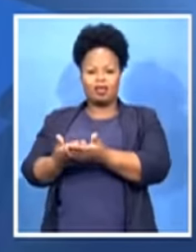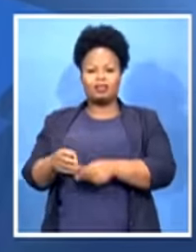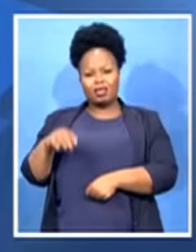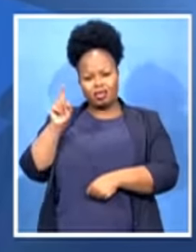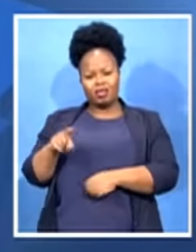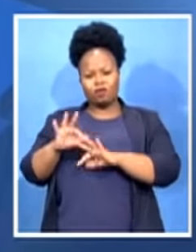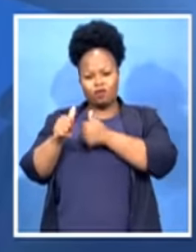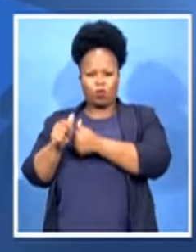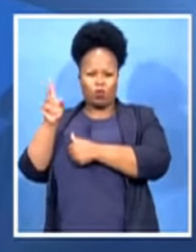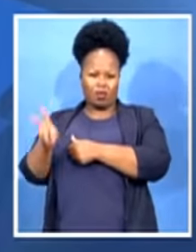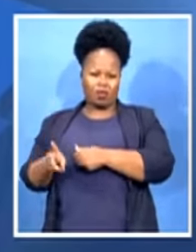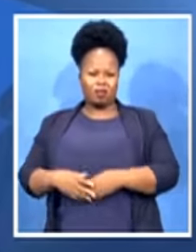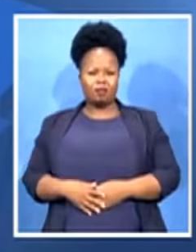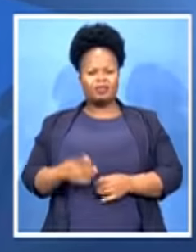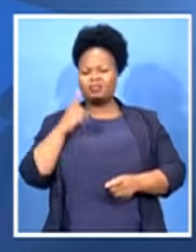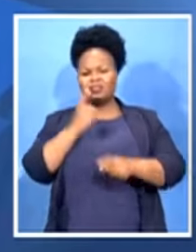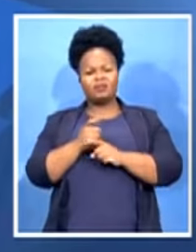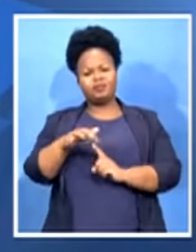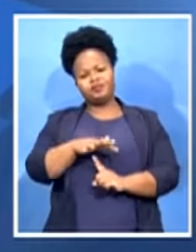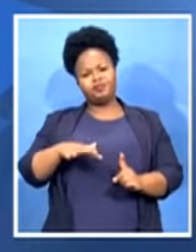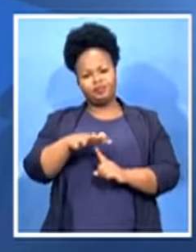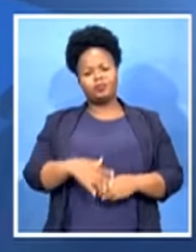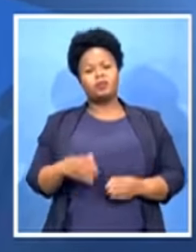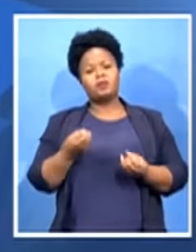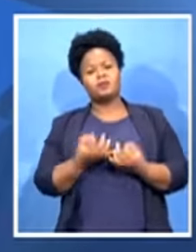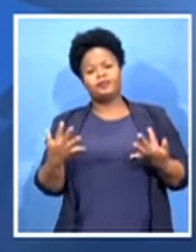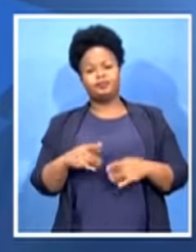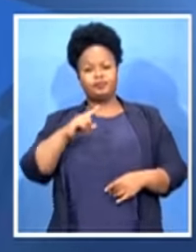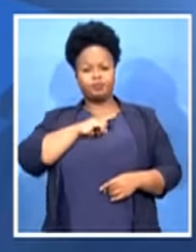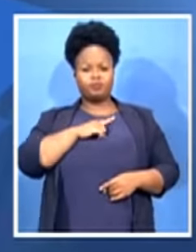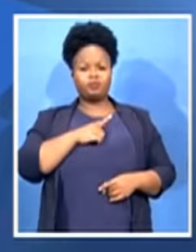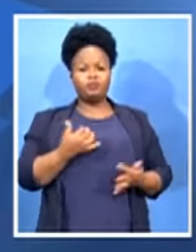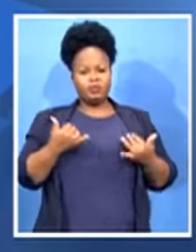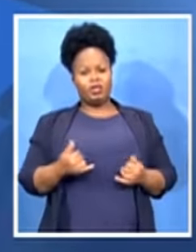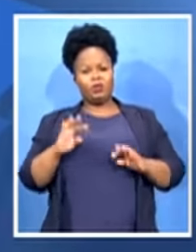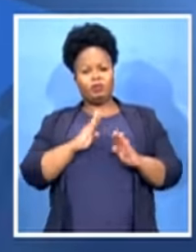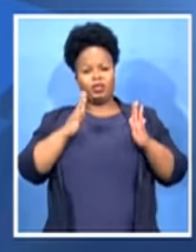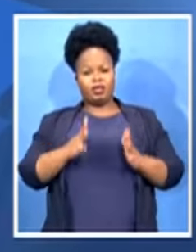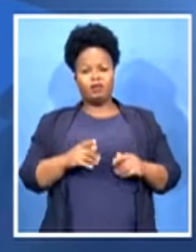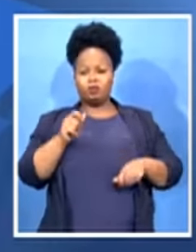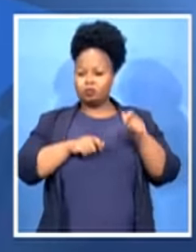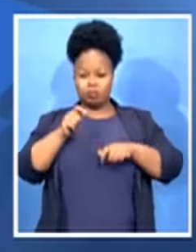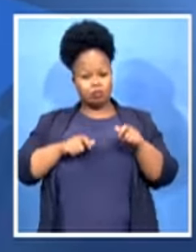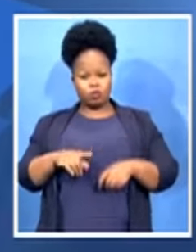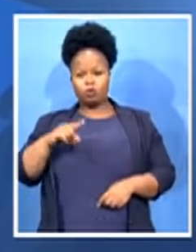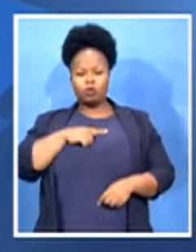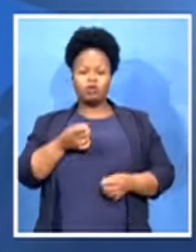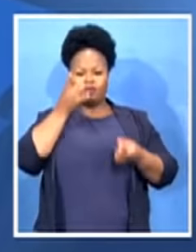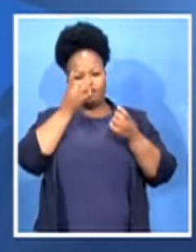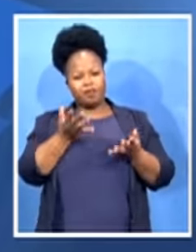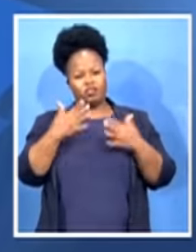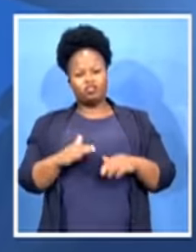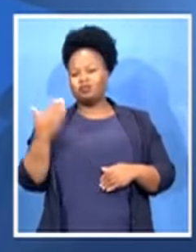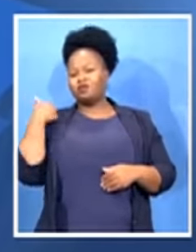difficult situation, more so because of the current behavior of the people. You've spoken to the level five, and people are behaving